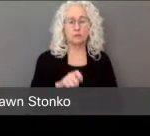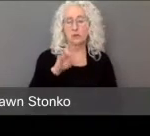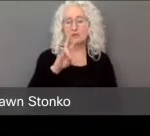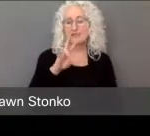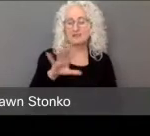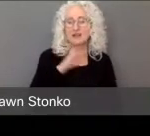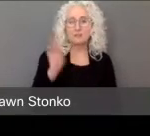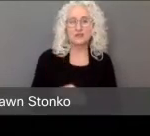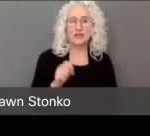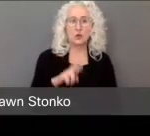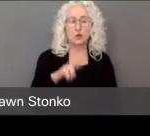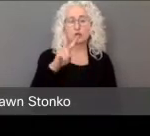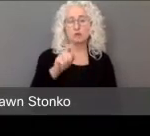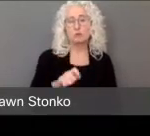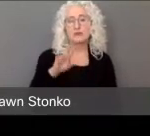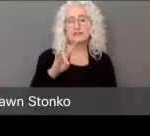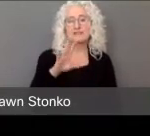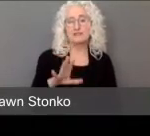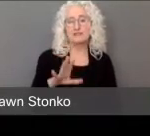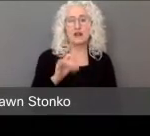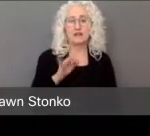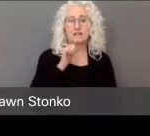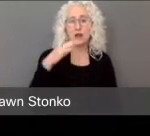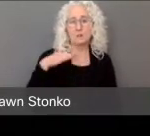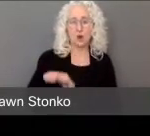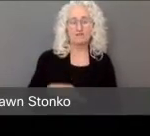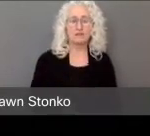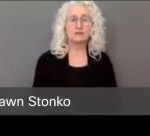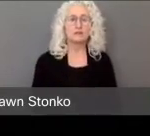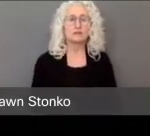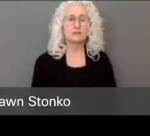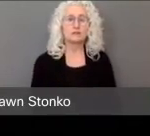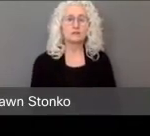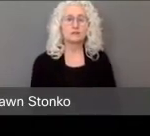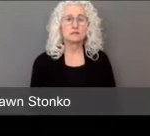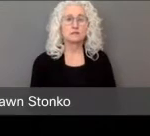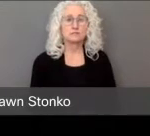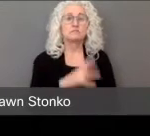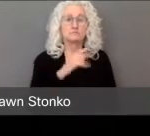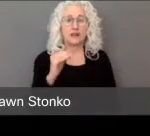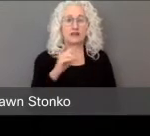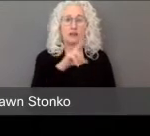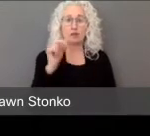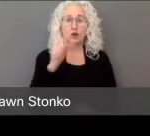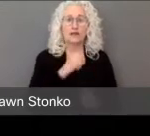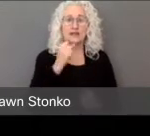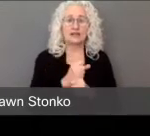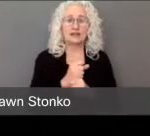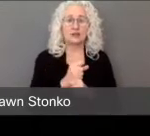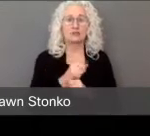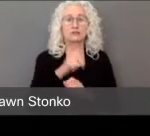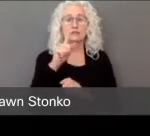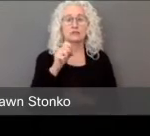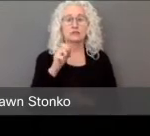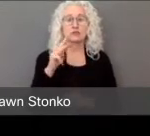3.75% or 2.75 if you're a nonprofit, and they're 30-year terms. Next slide, please.